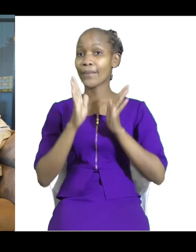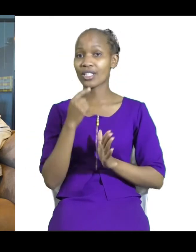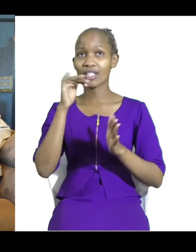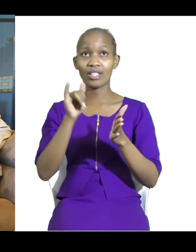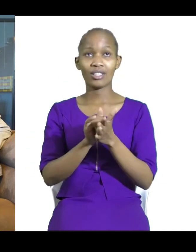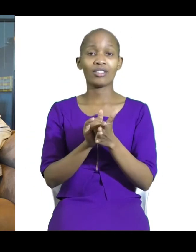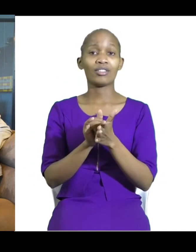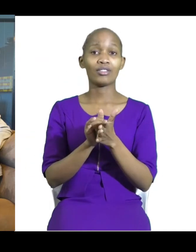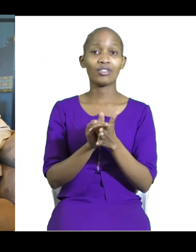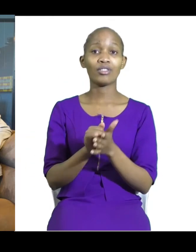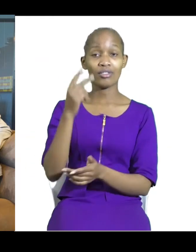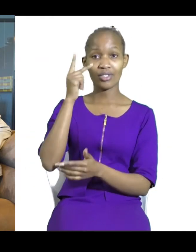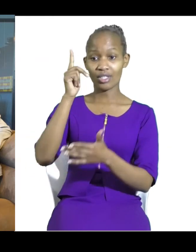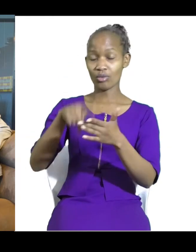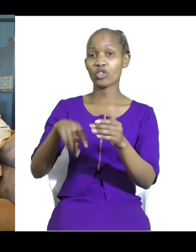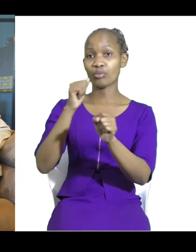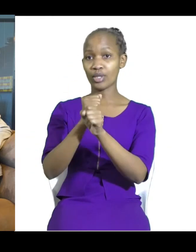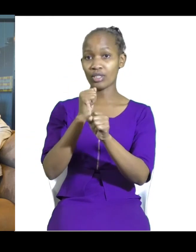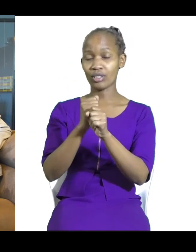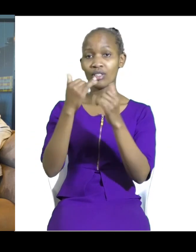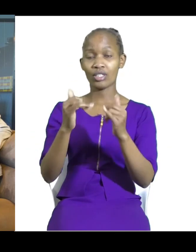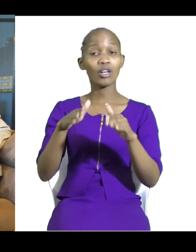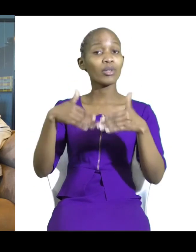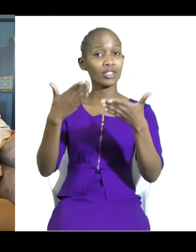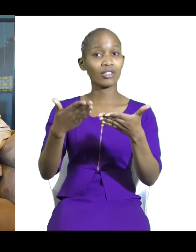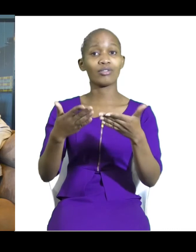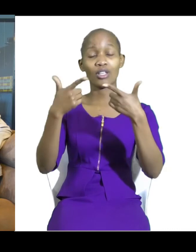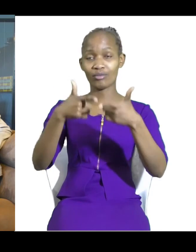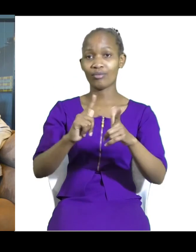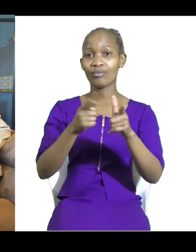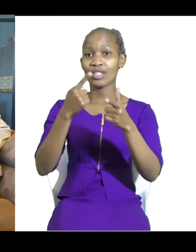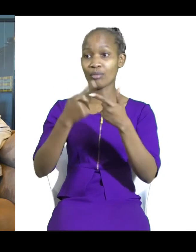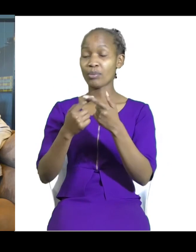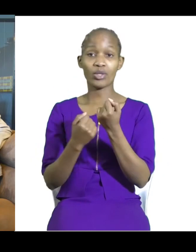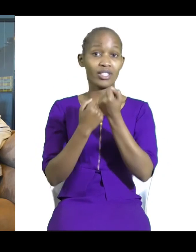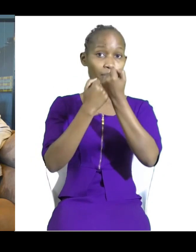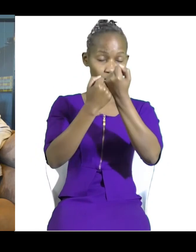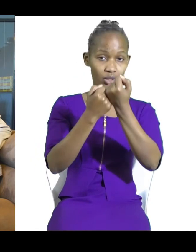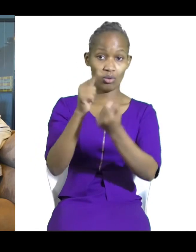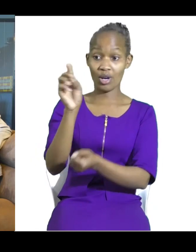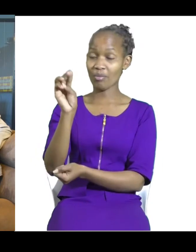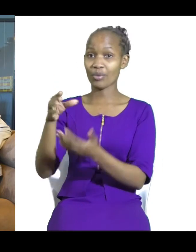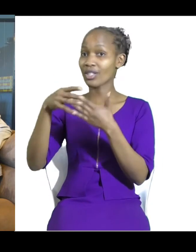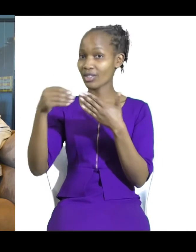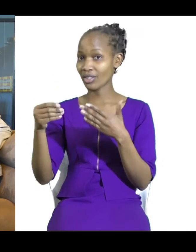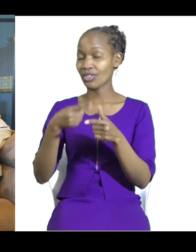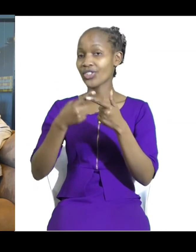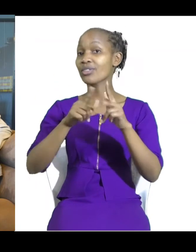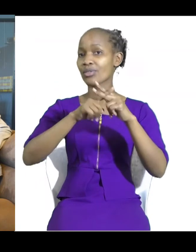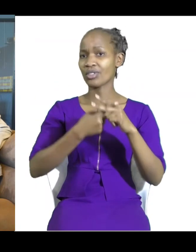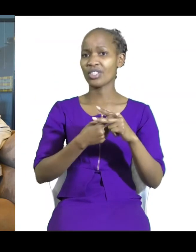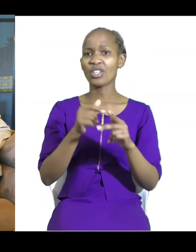telling you that we've seen what you have been doing, we are credible now. Because of your credibility, we are pumping in $1 million to whatever you are doing to